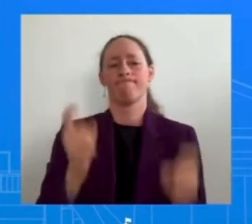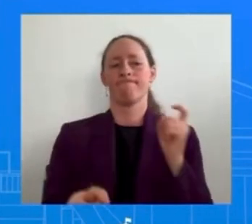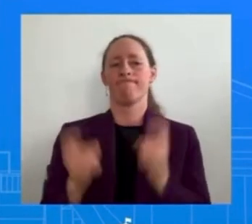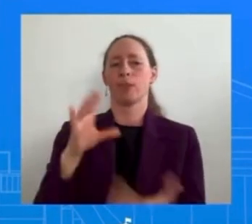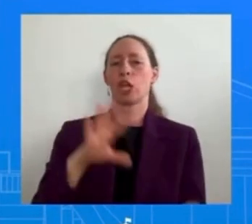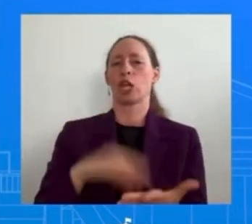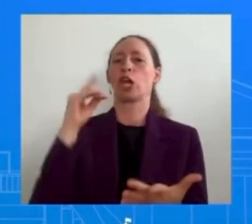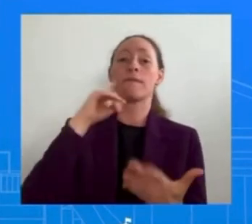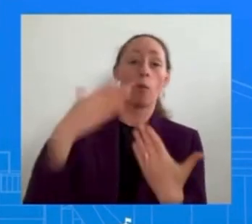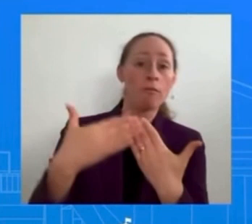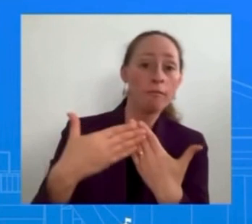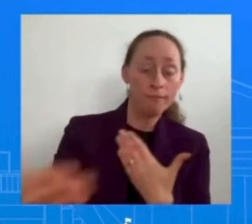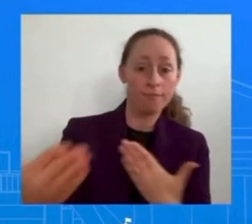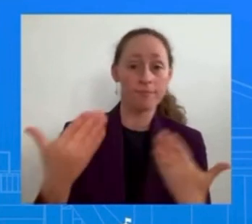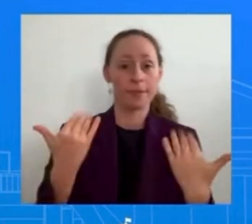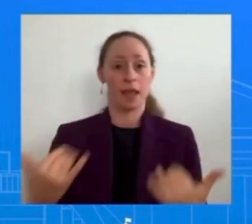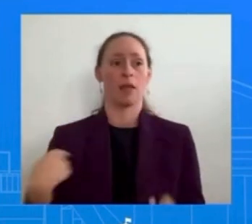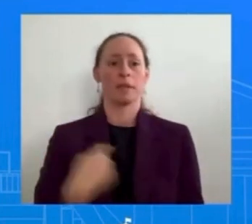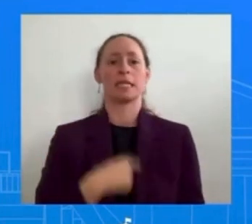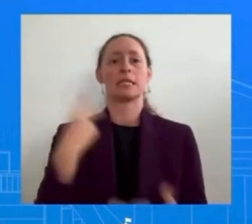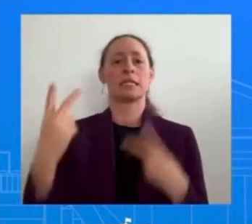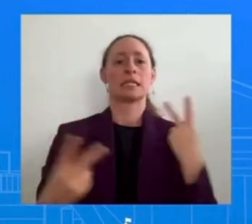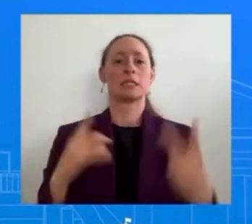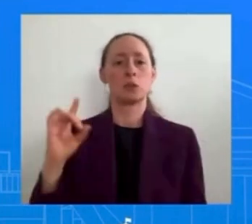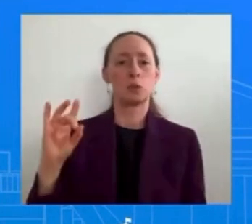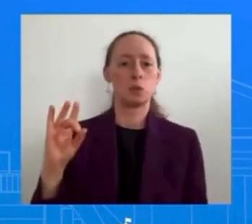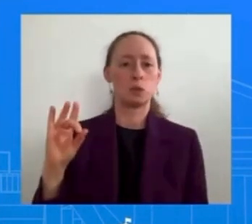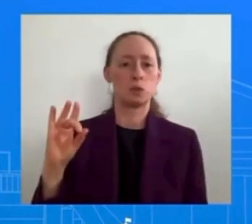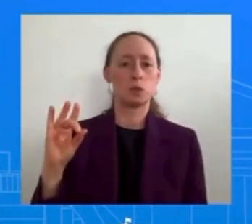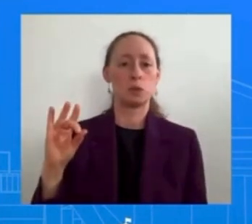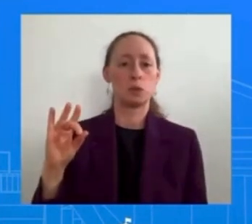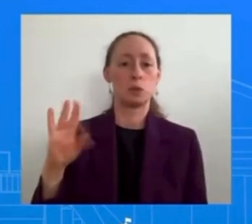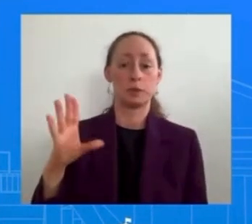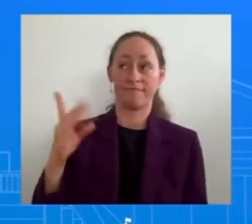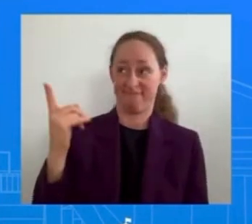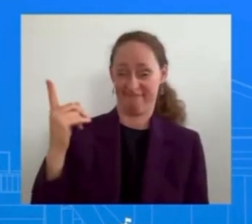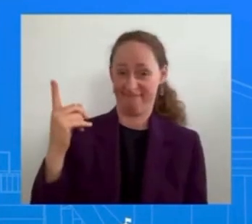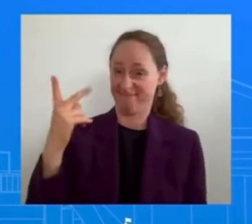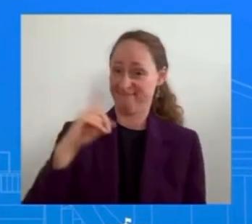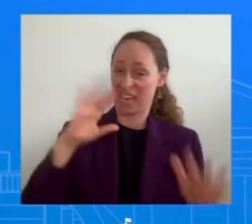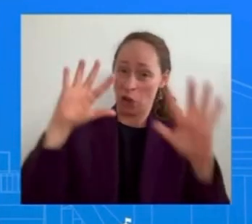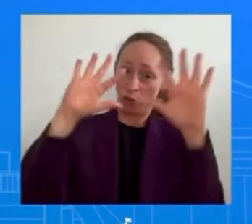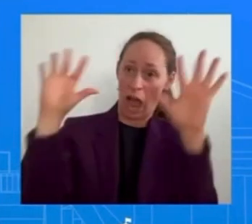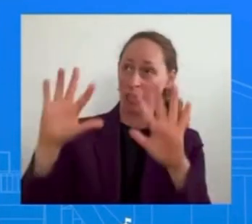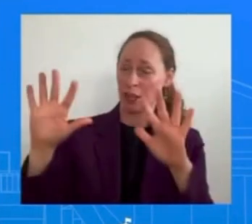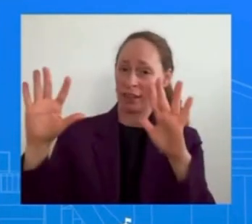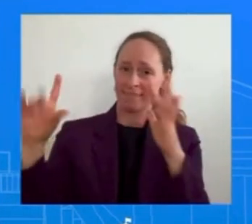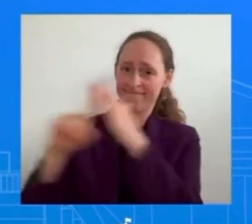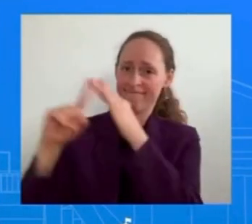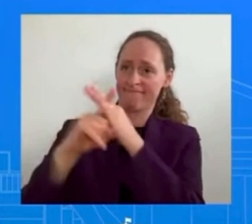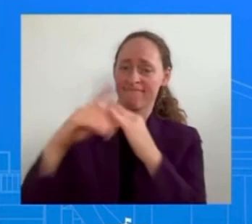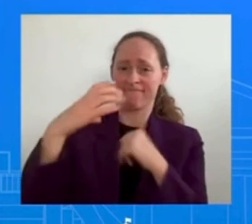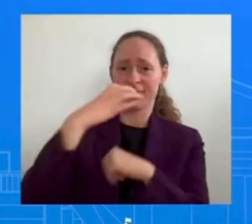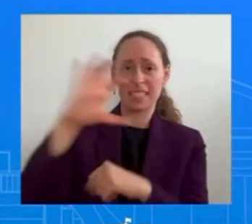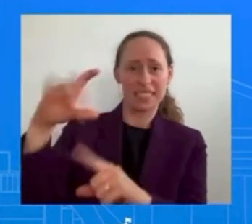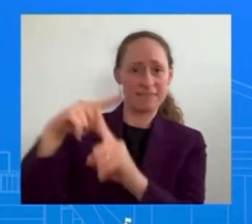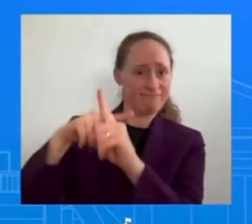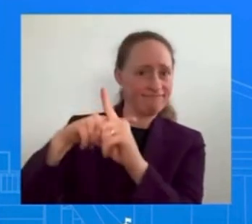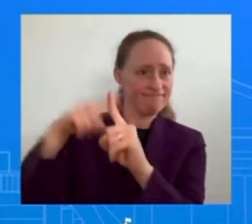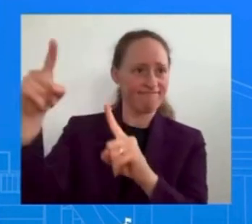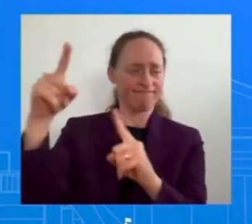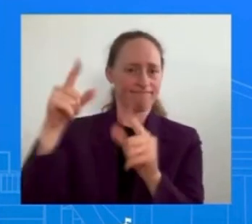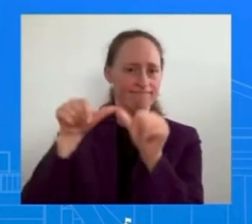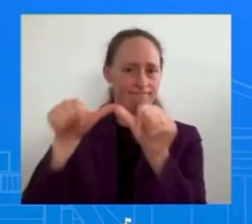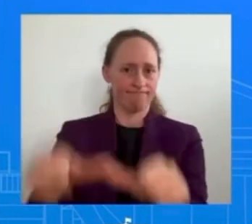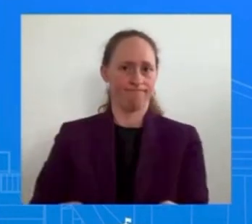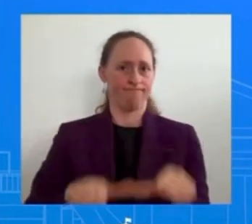weather events. That way we can put the measures in place to either make communities more fire resistant, that we can mitigate against some of the other damages